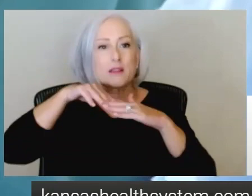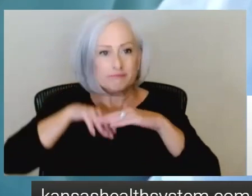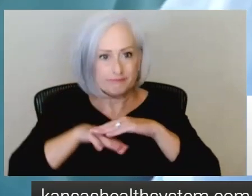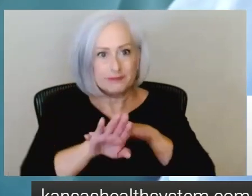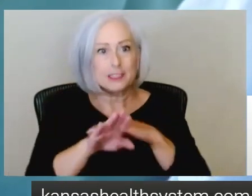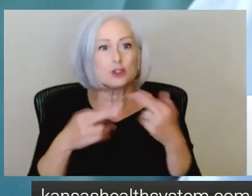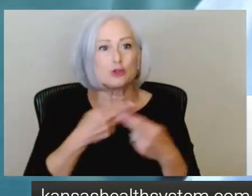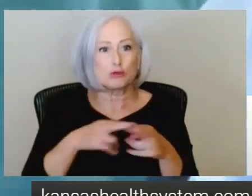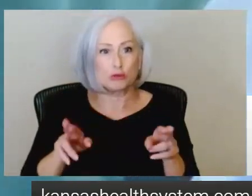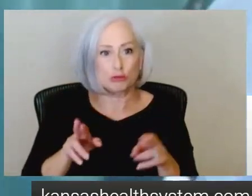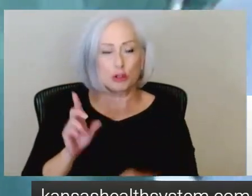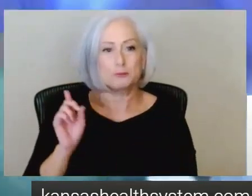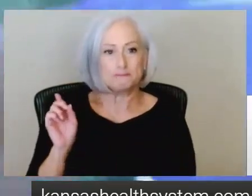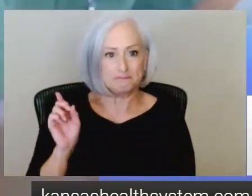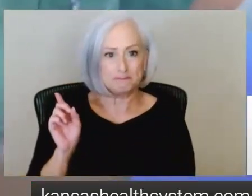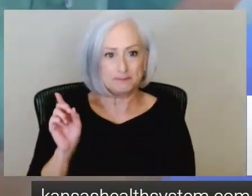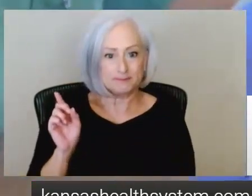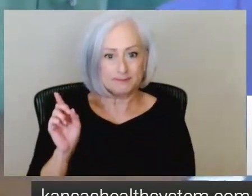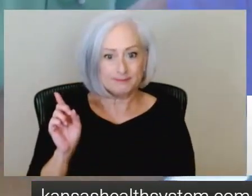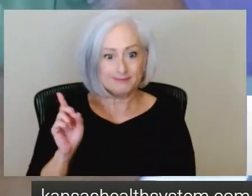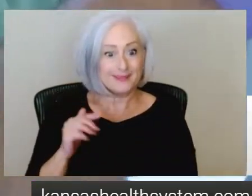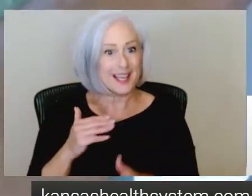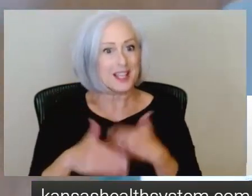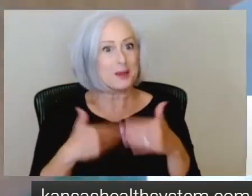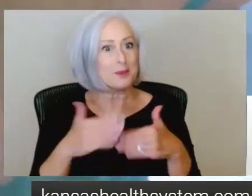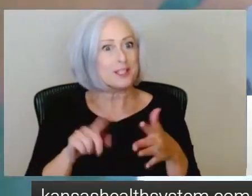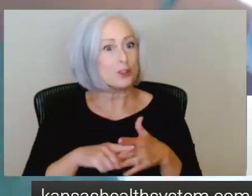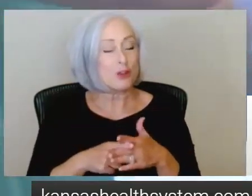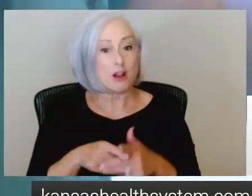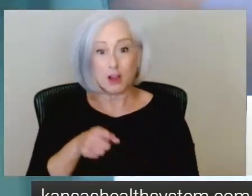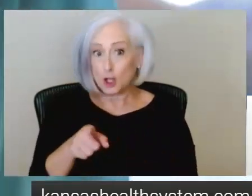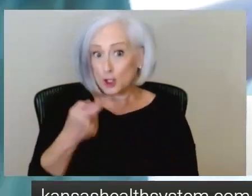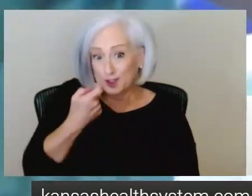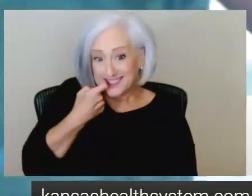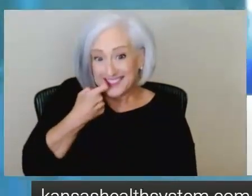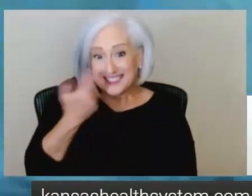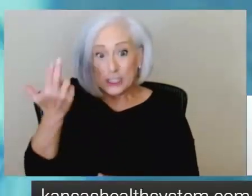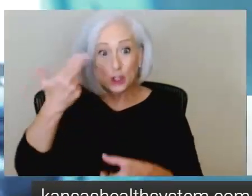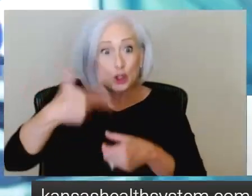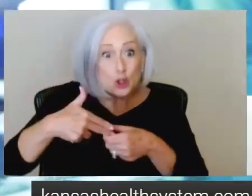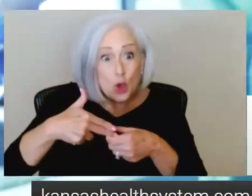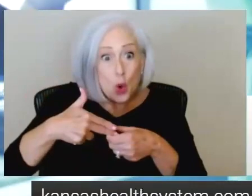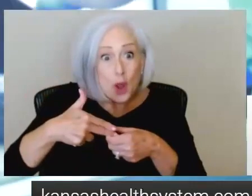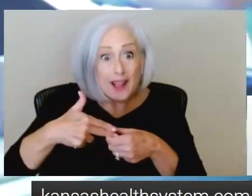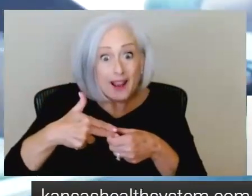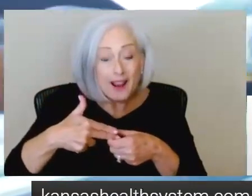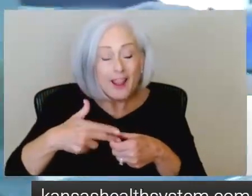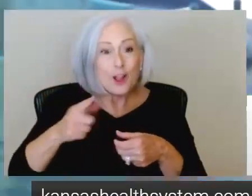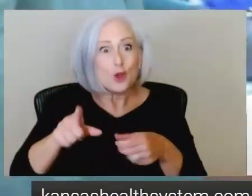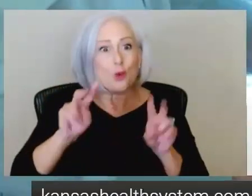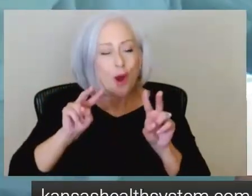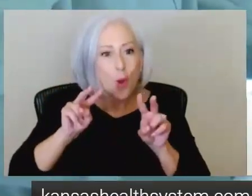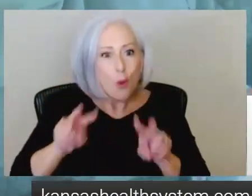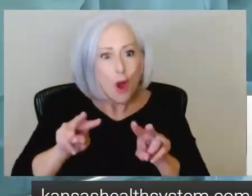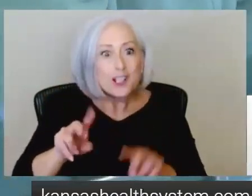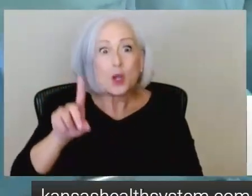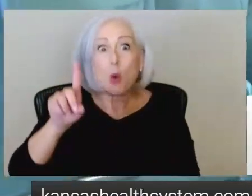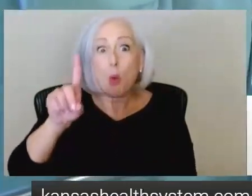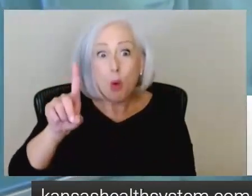right, and the procedure begins. And again, if you're just joining us here on the Medical News Network, you are watching the